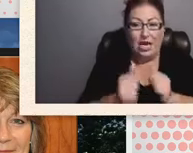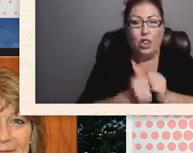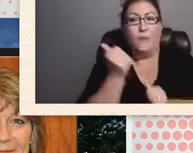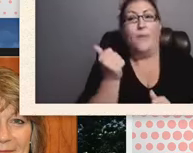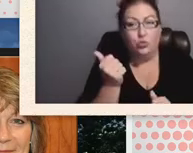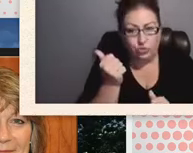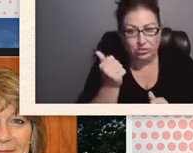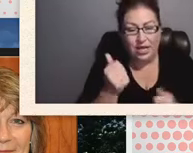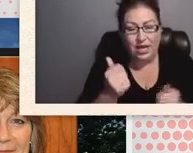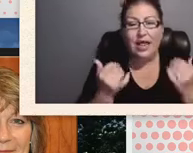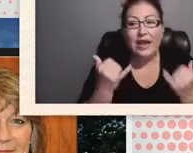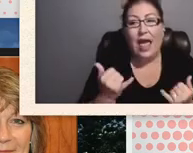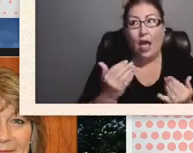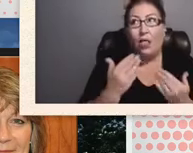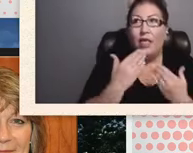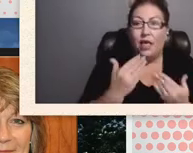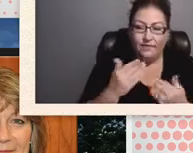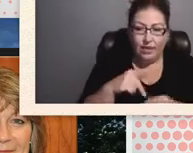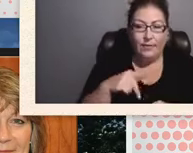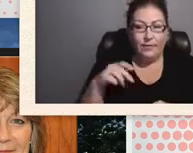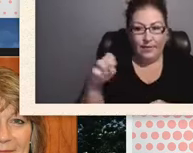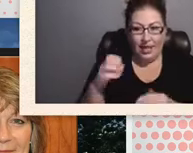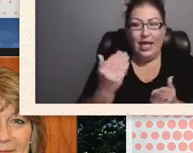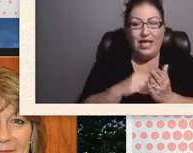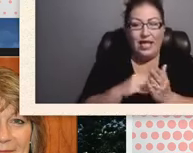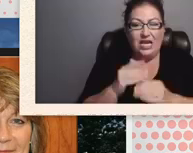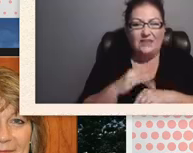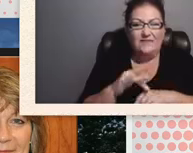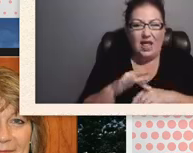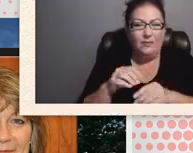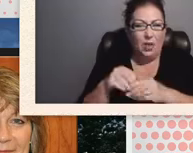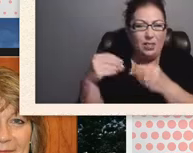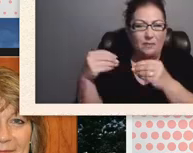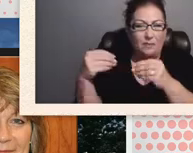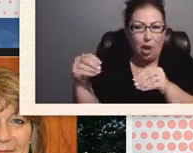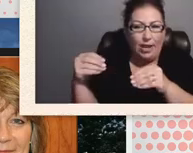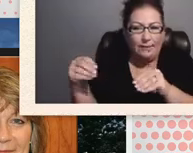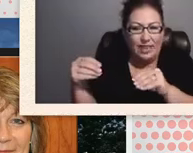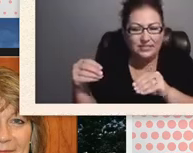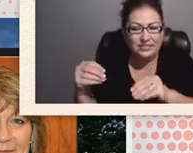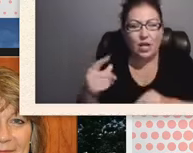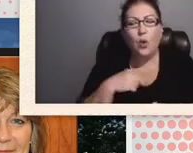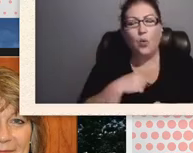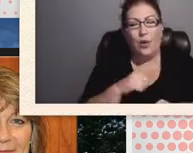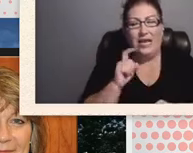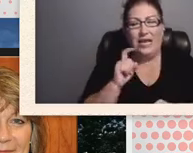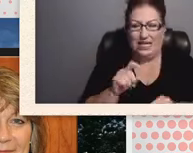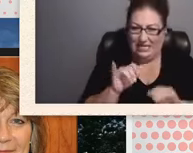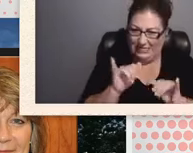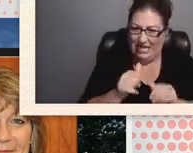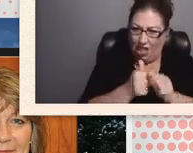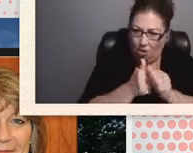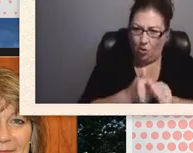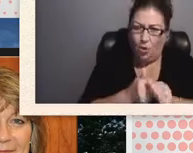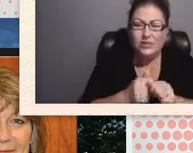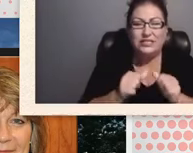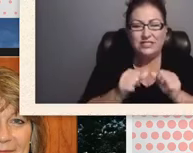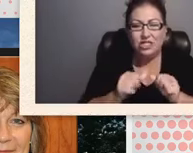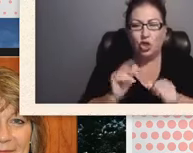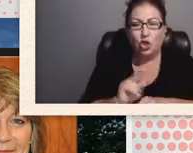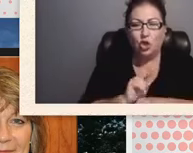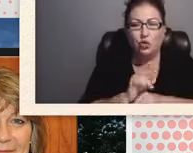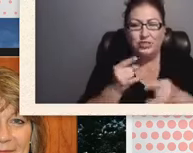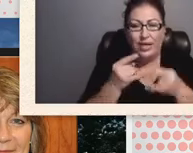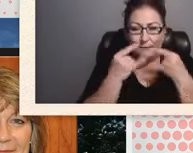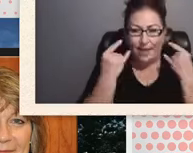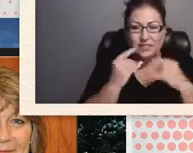Now, thankfully, PPE is again available in the marketplace. And we need to stay the course and continue to wear masks to protect ourselves and